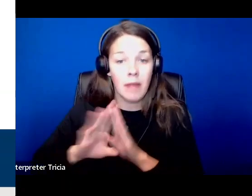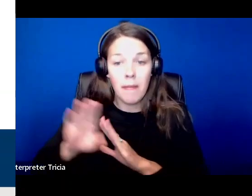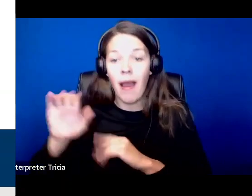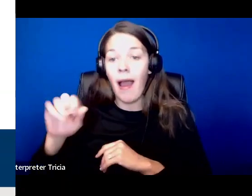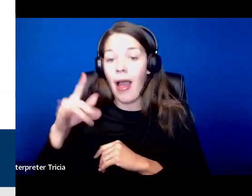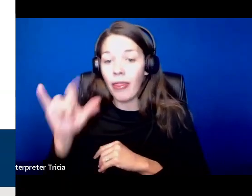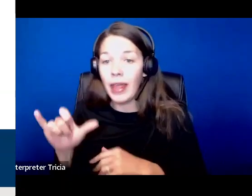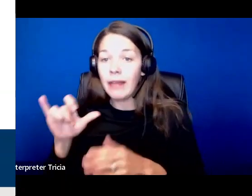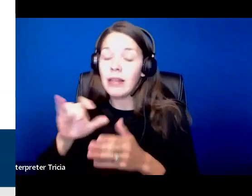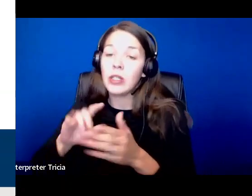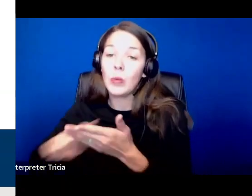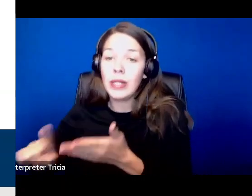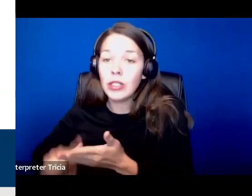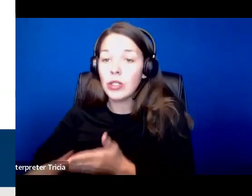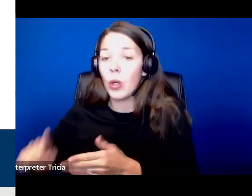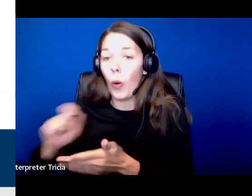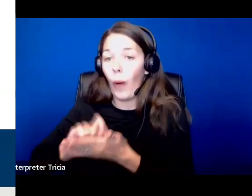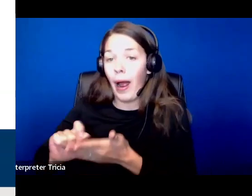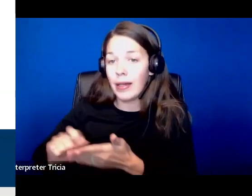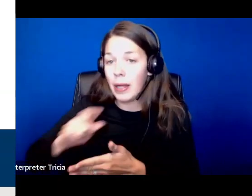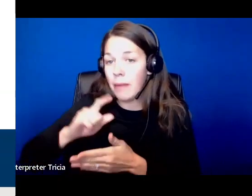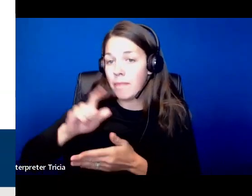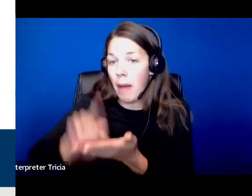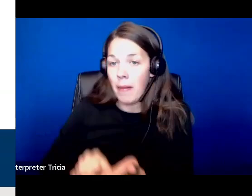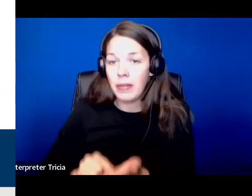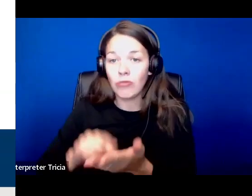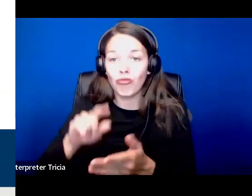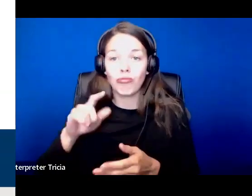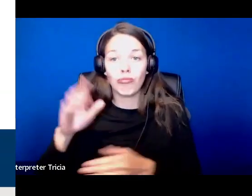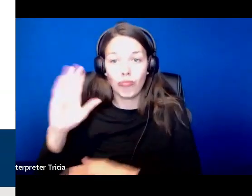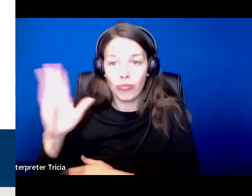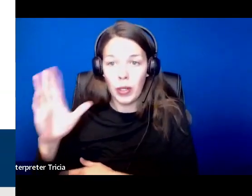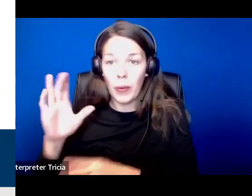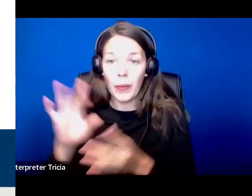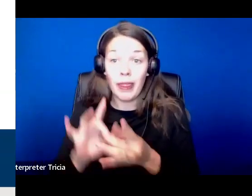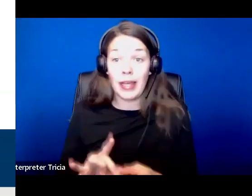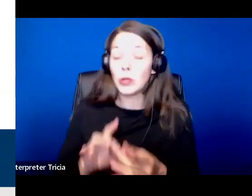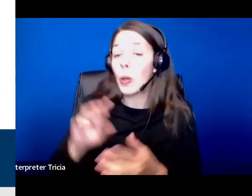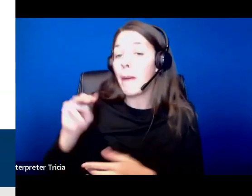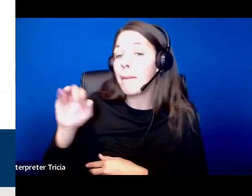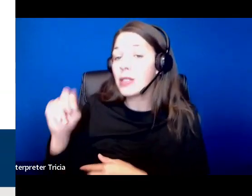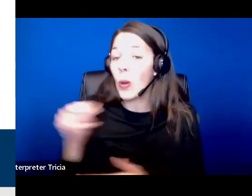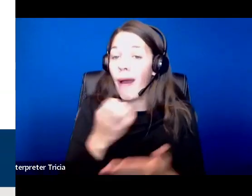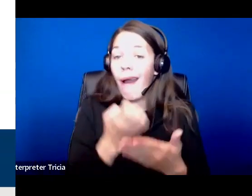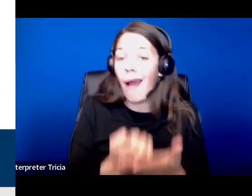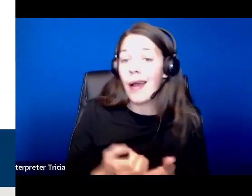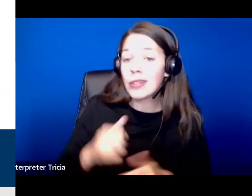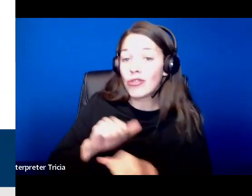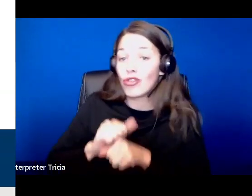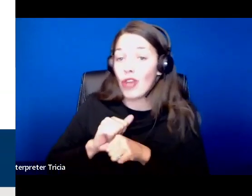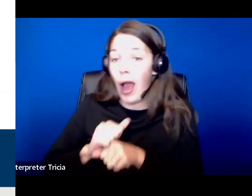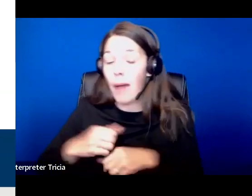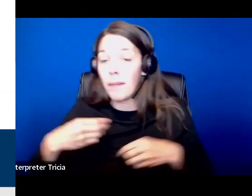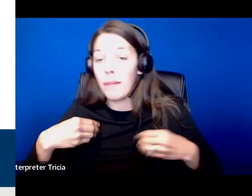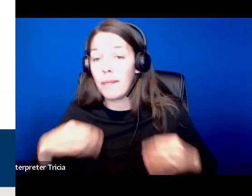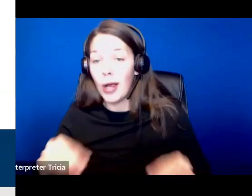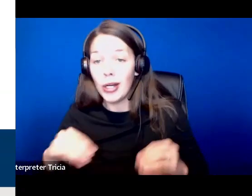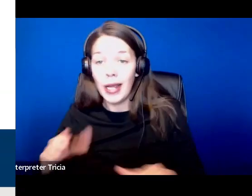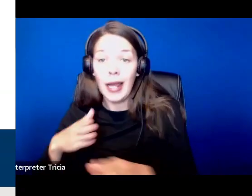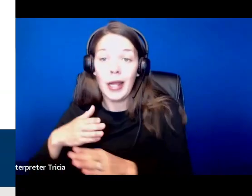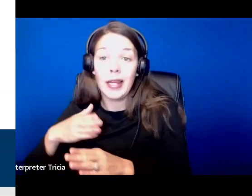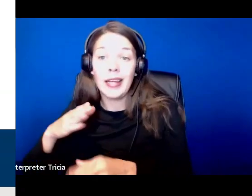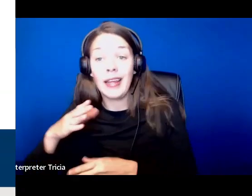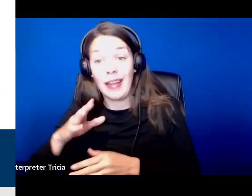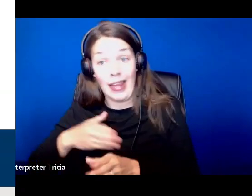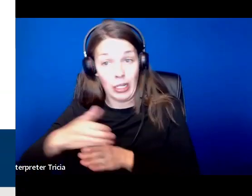research, writes publications, and provides presentations about Minnesota's economy. job markets, industry trends, and career opportunities. He